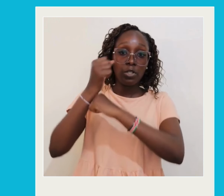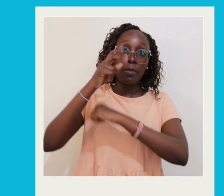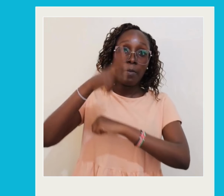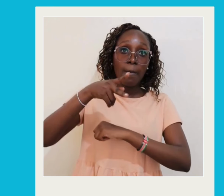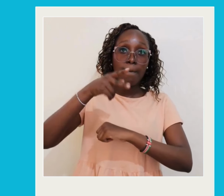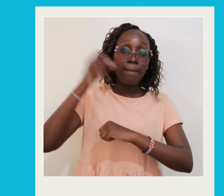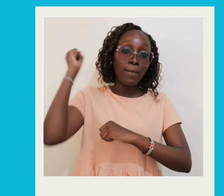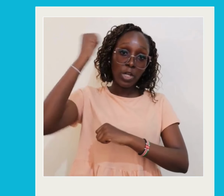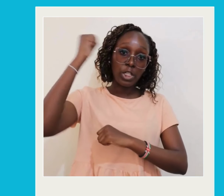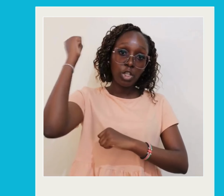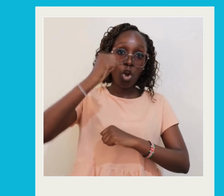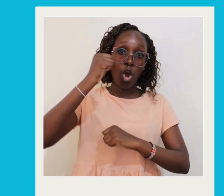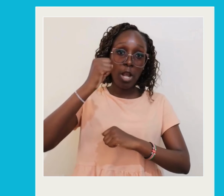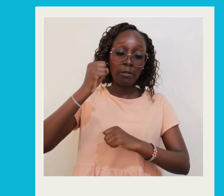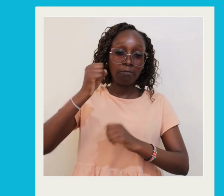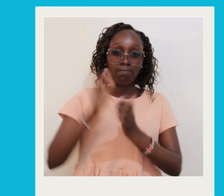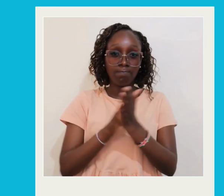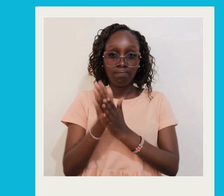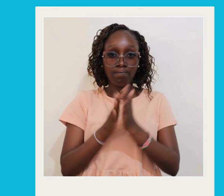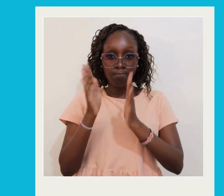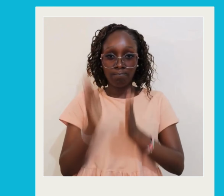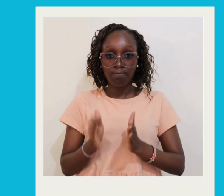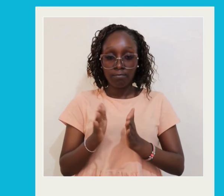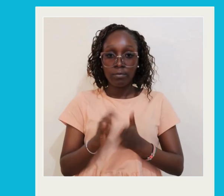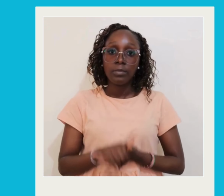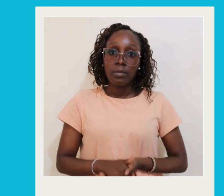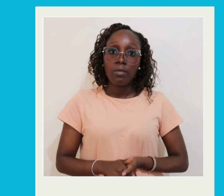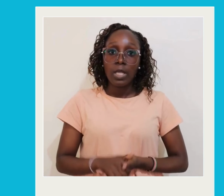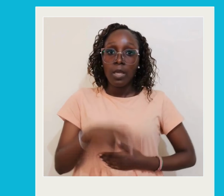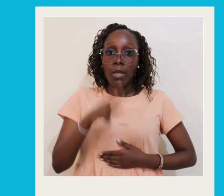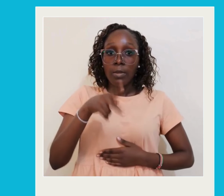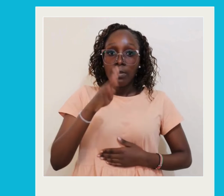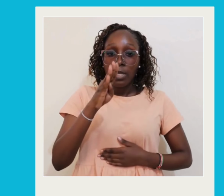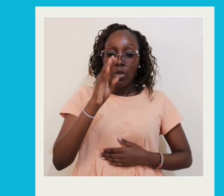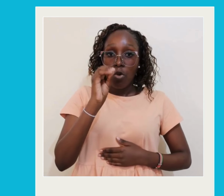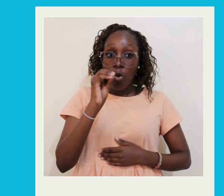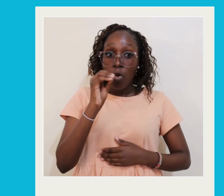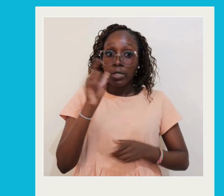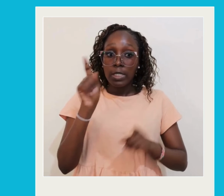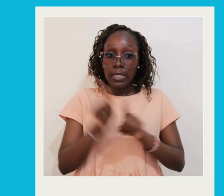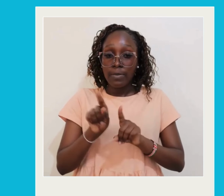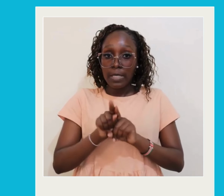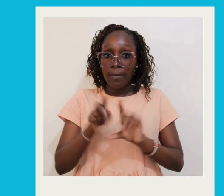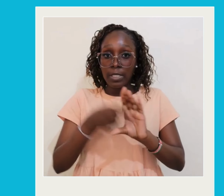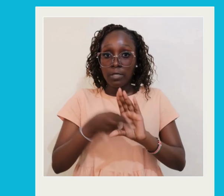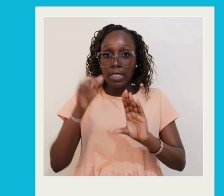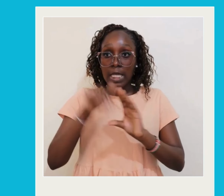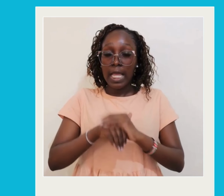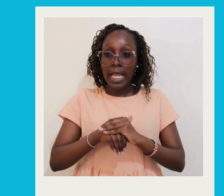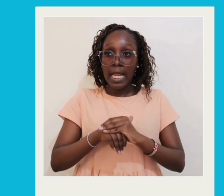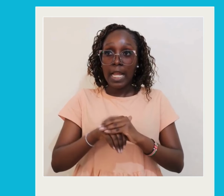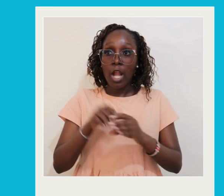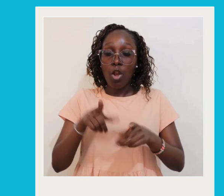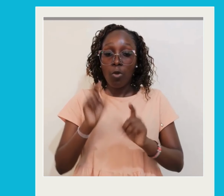fundraise, campaign, or support or oppress political parties or candidates.